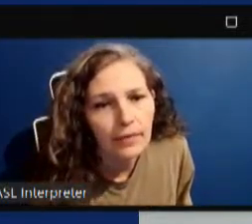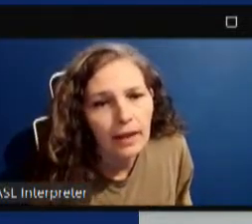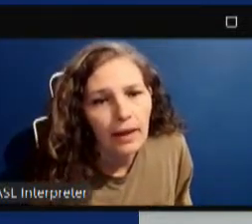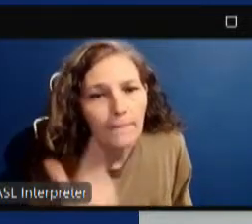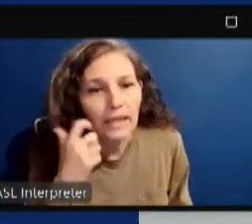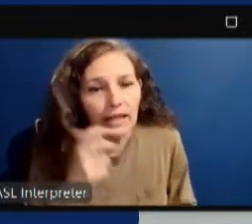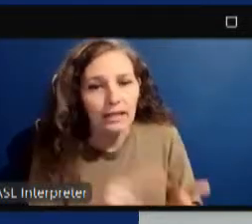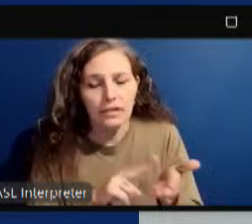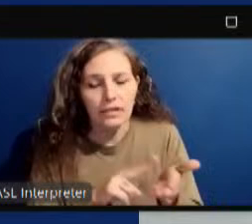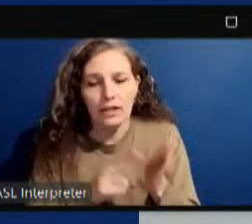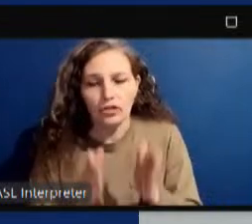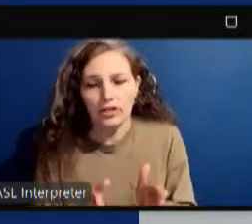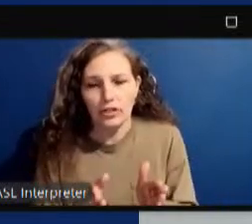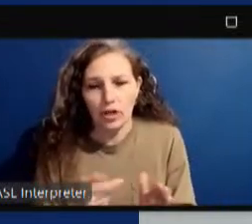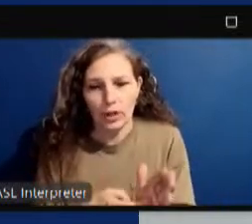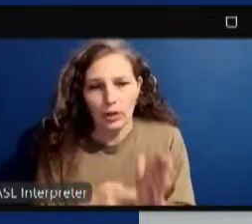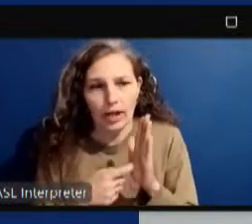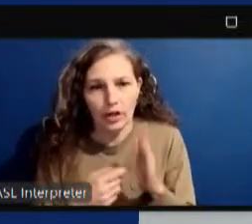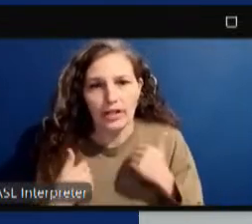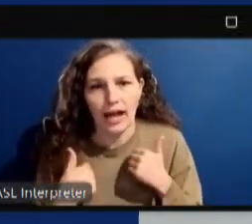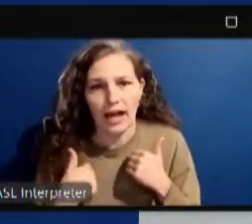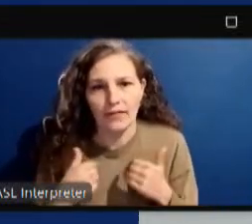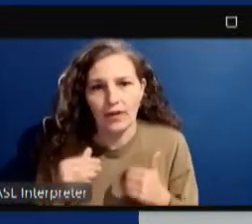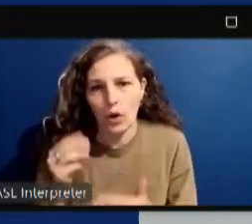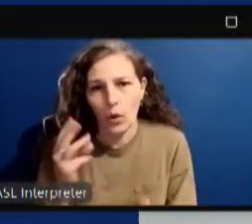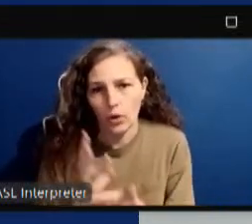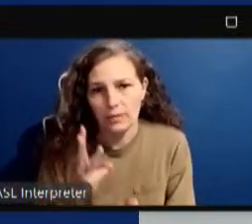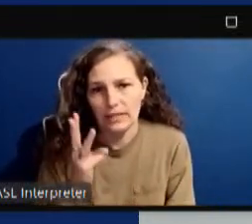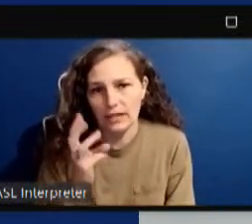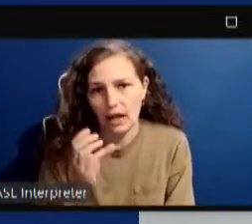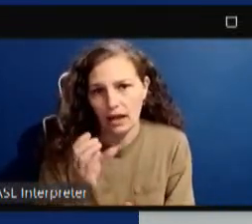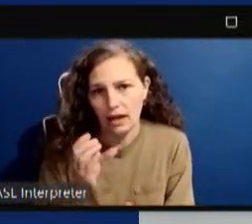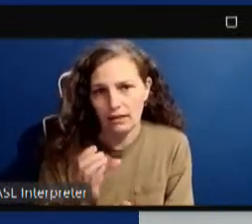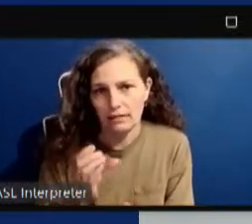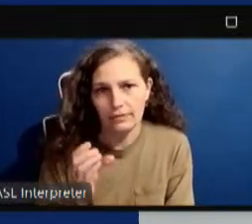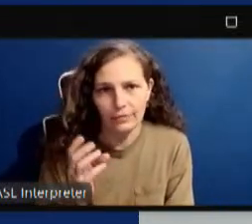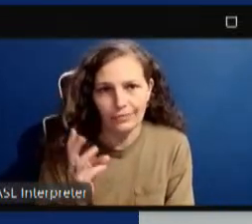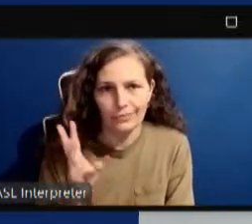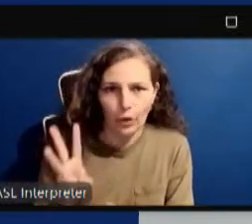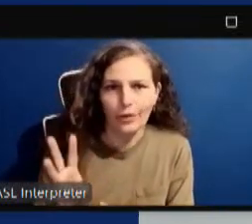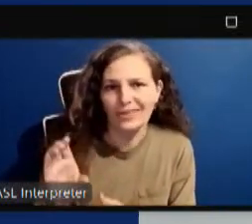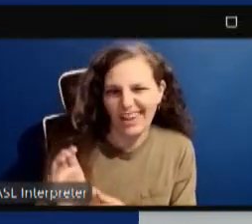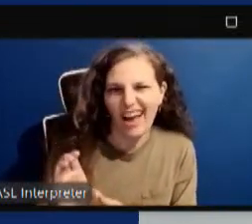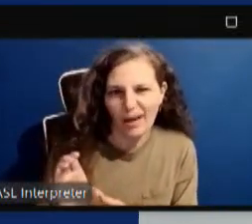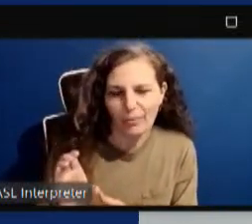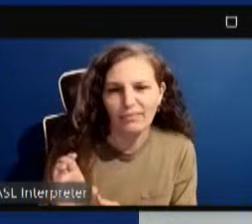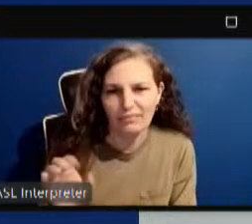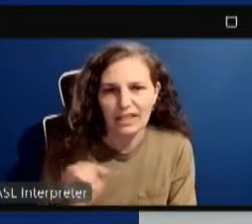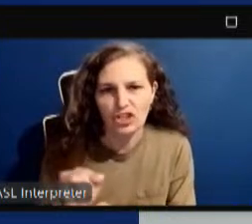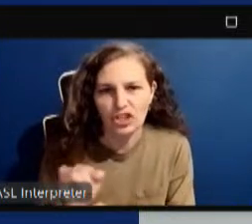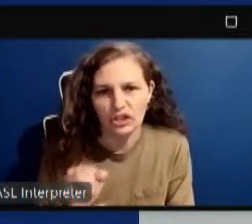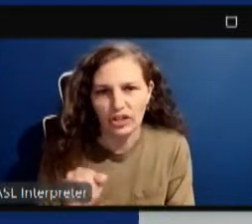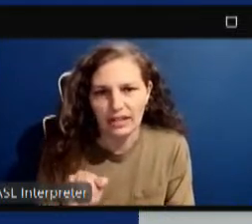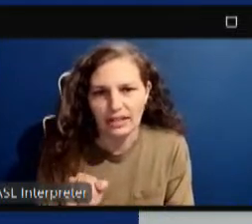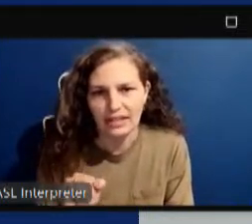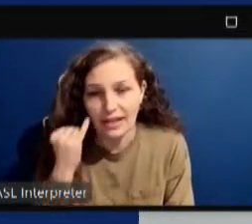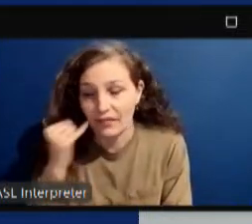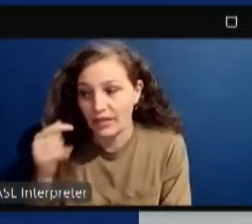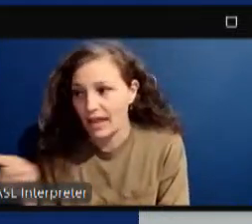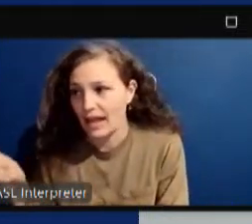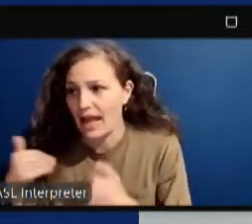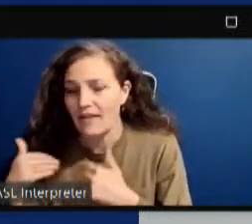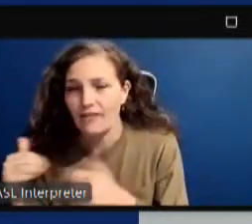compensation insurance. So if the contractor has employees, they are required to have workers' compensation. And then the second one is